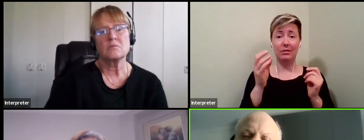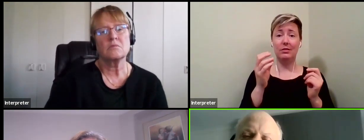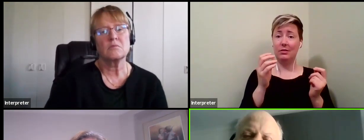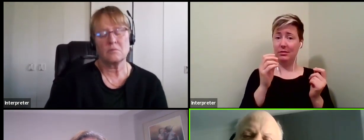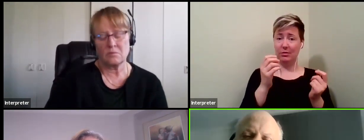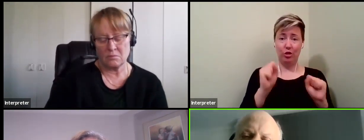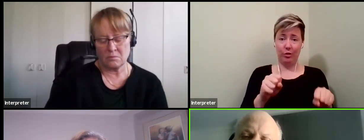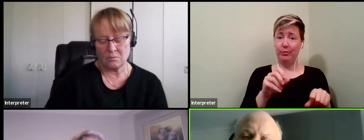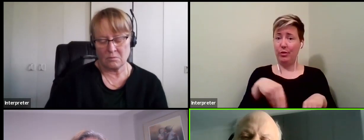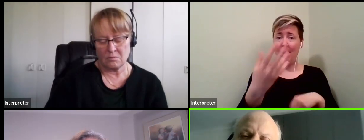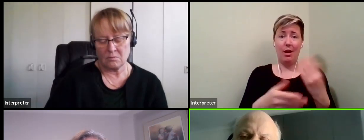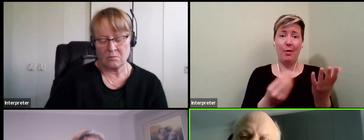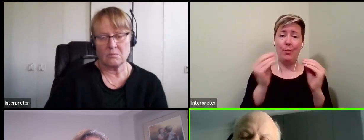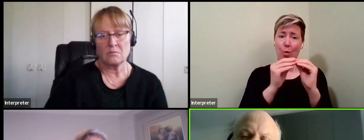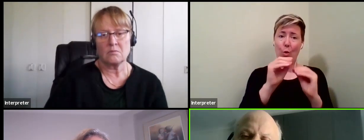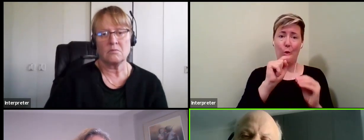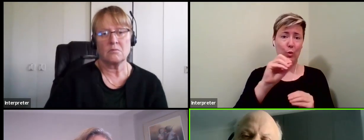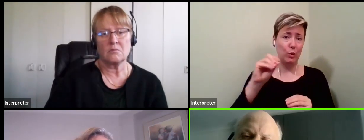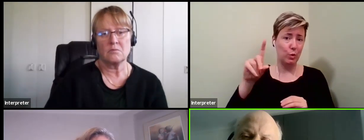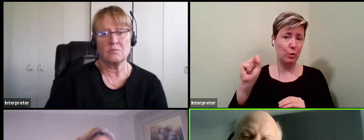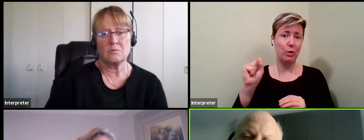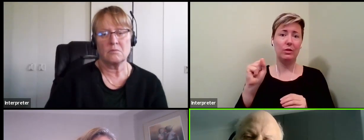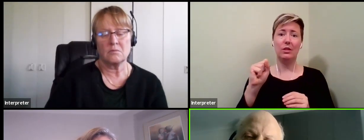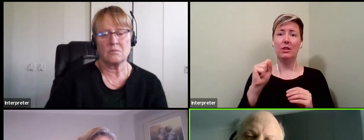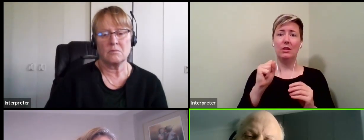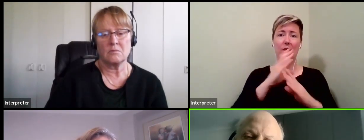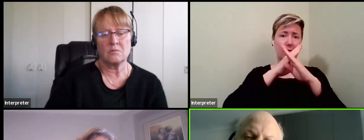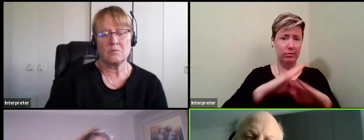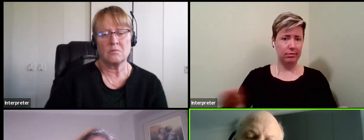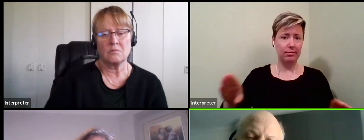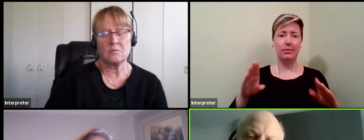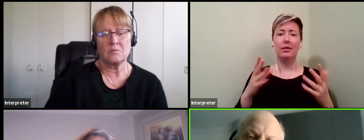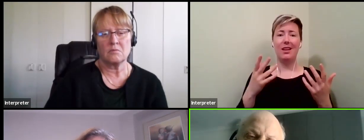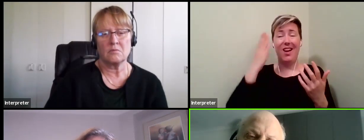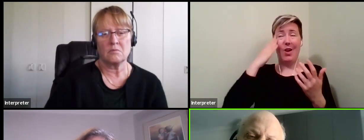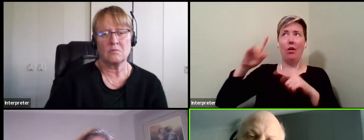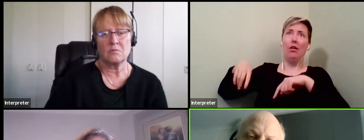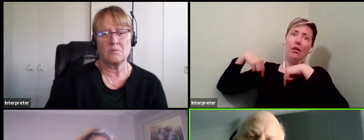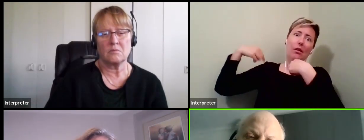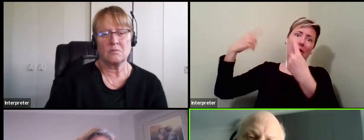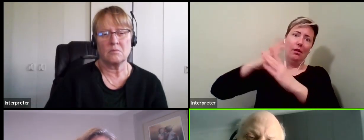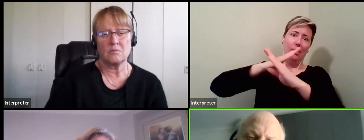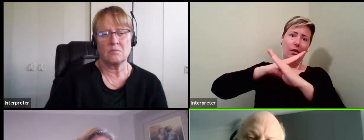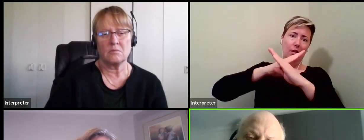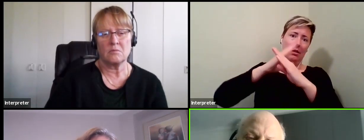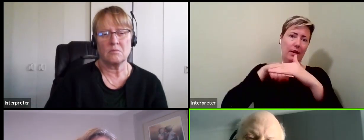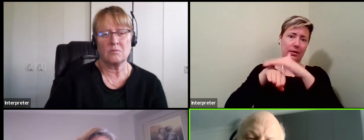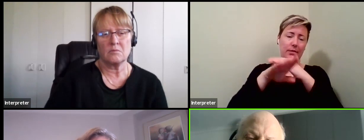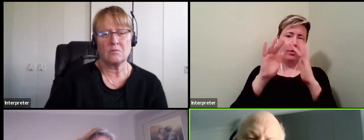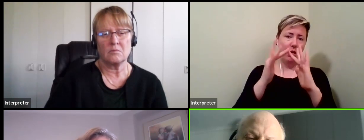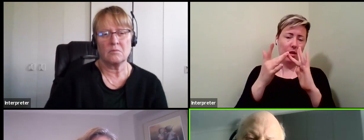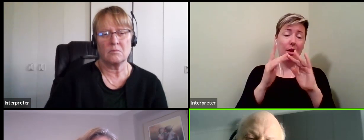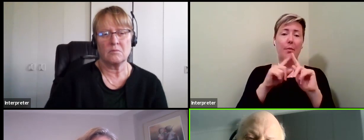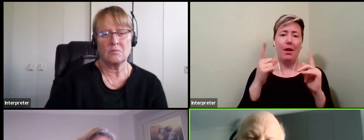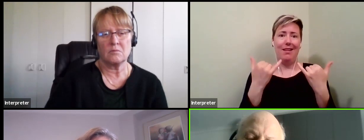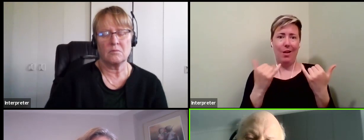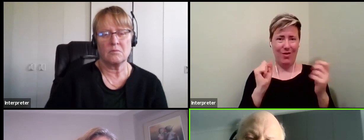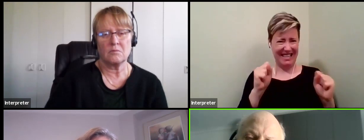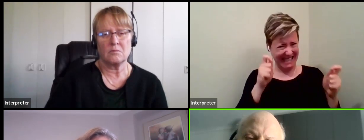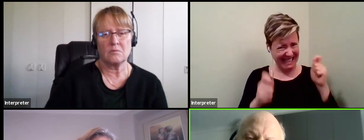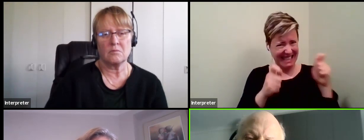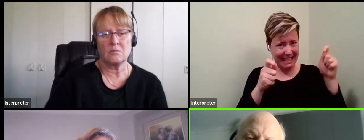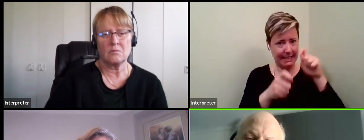will ensure that these barriers, which have always been there, aren't slamming the door on students with particular disabilities at